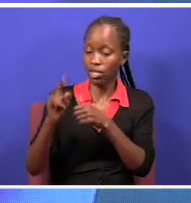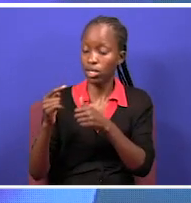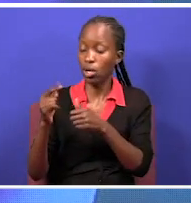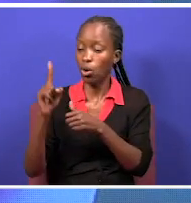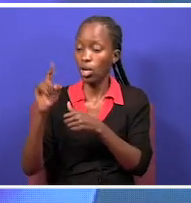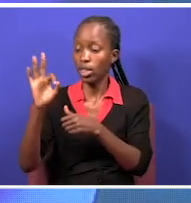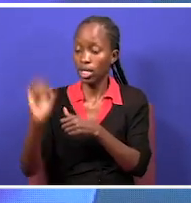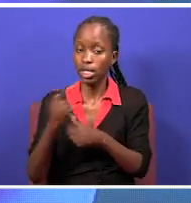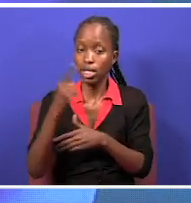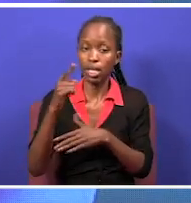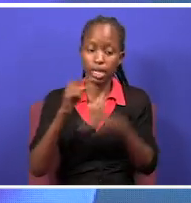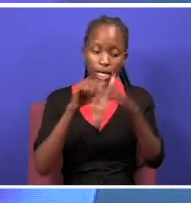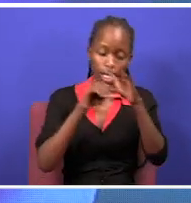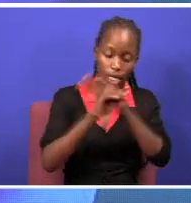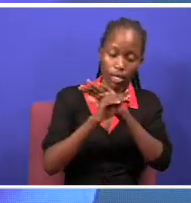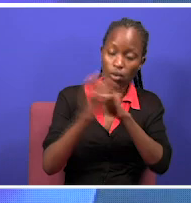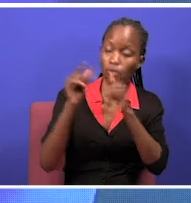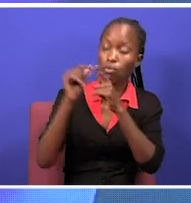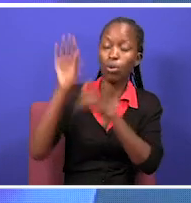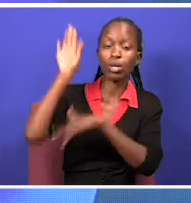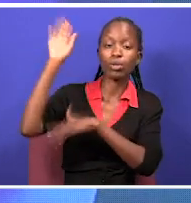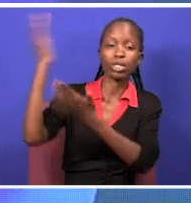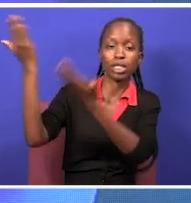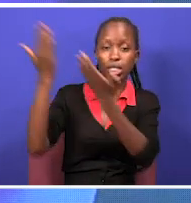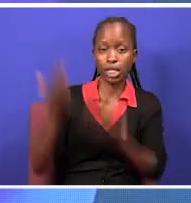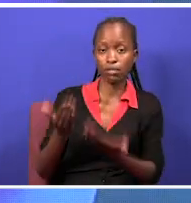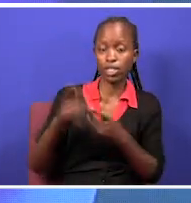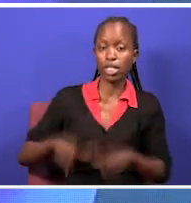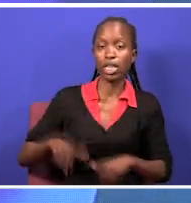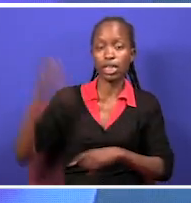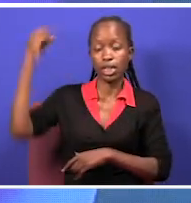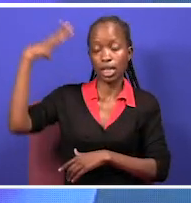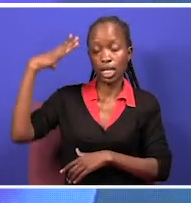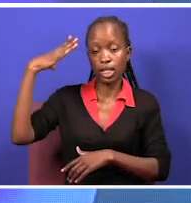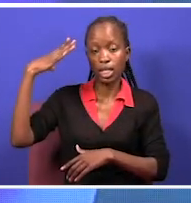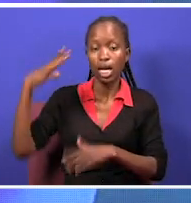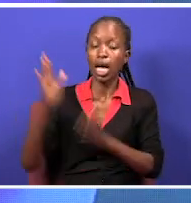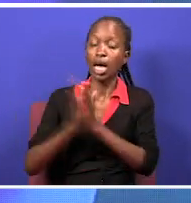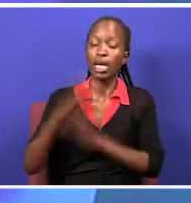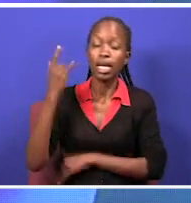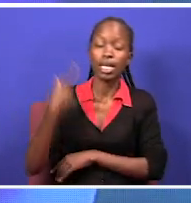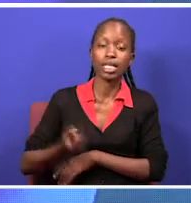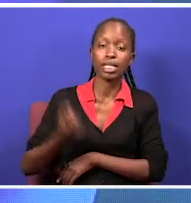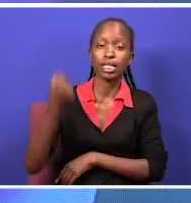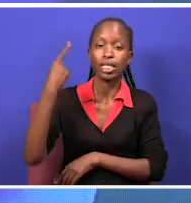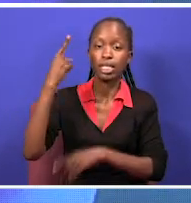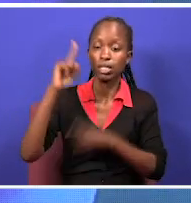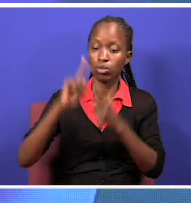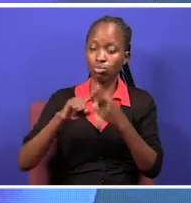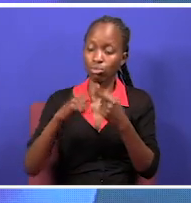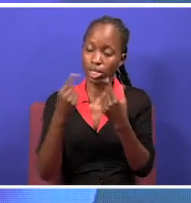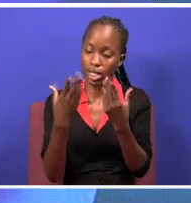the entrance of your word gives light and understanding to the simple.